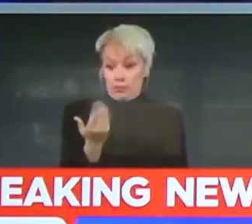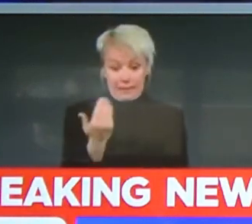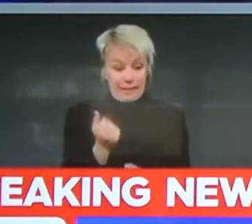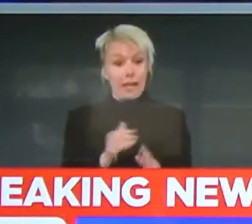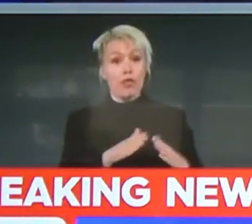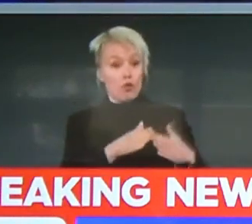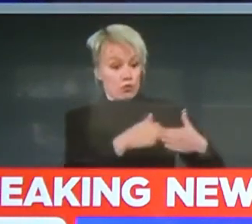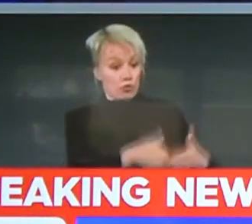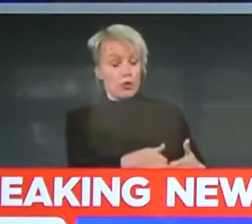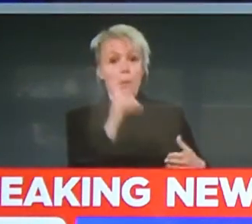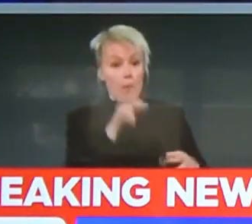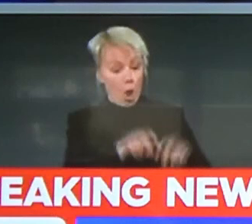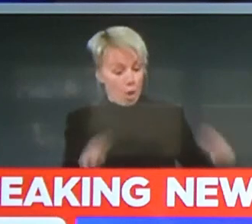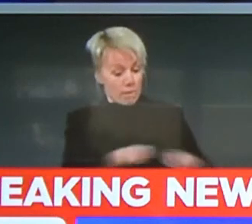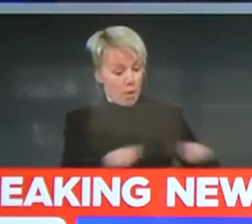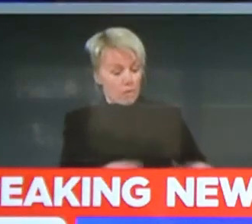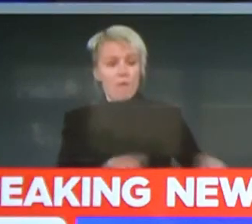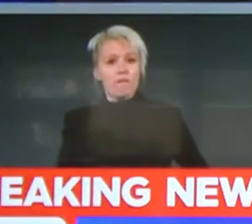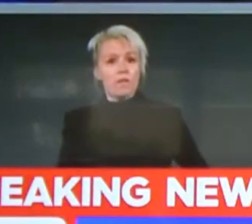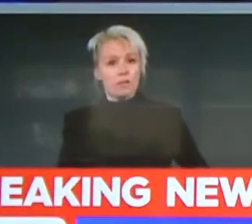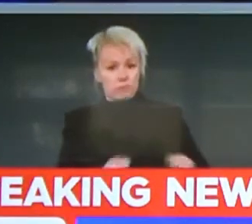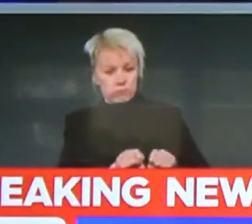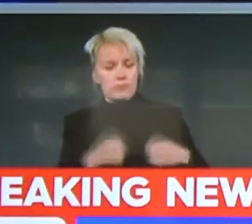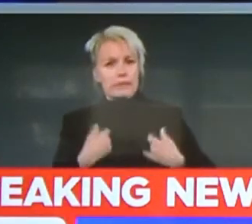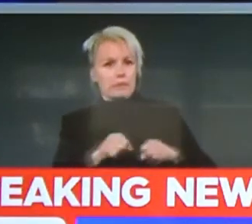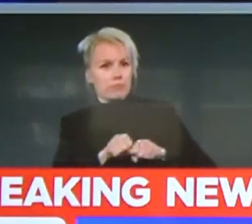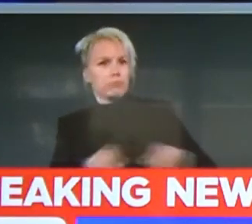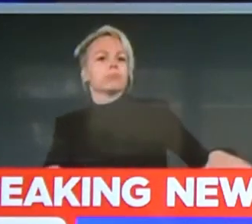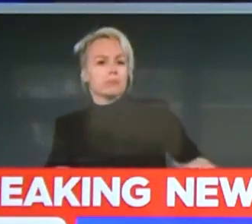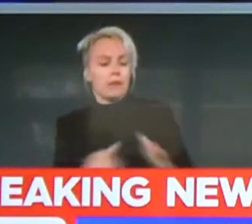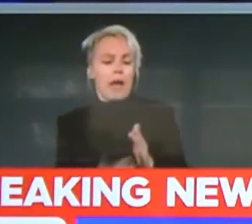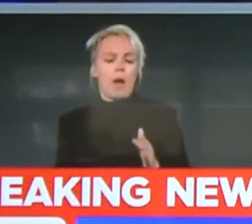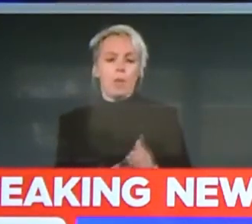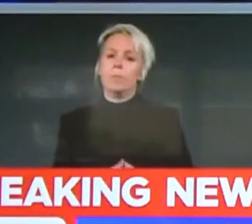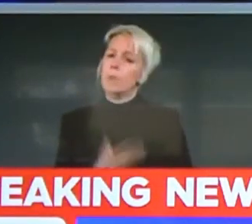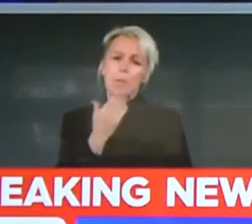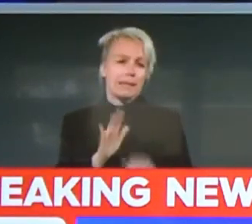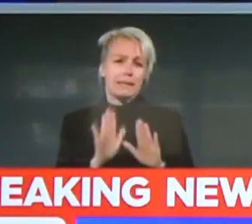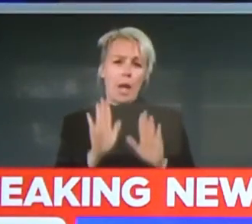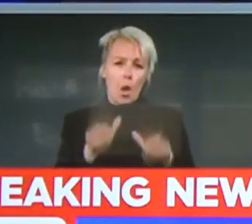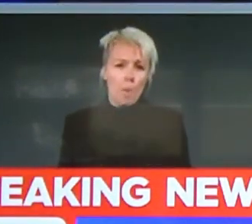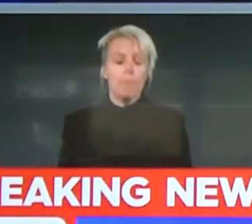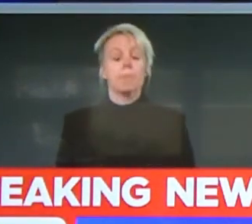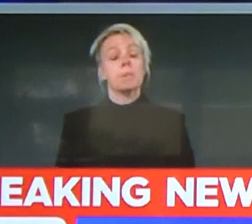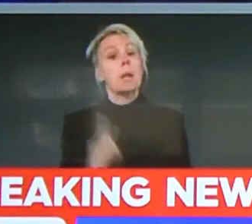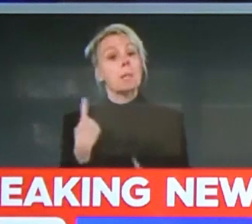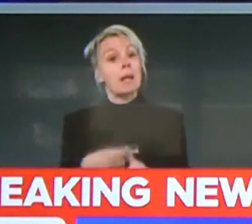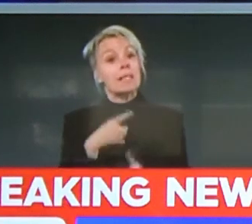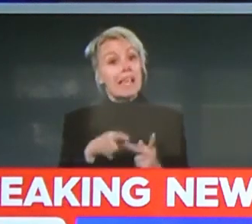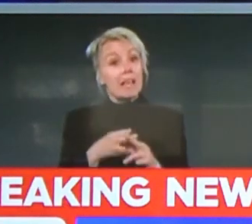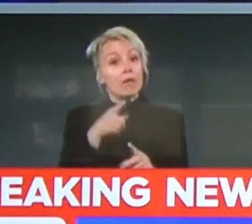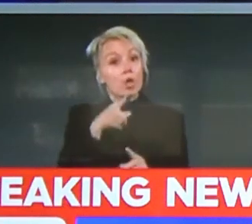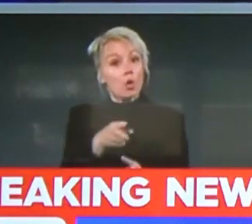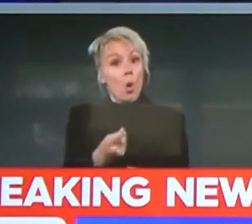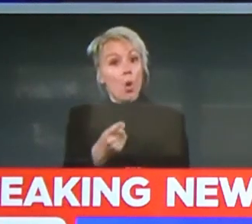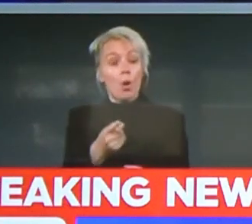last few days as well. So that is so important. And the other important thing is that if you're identified as a contact